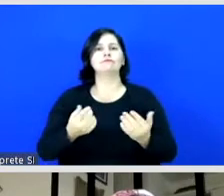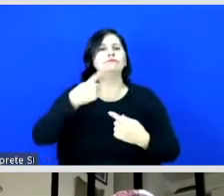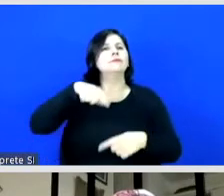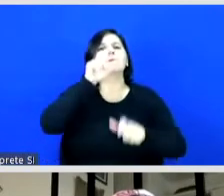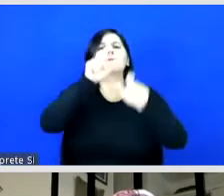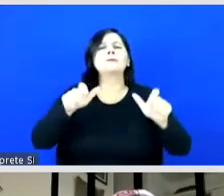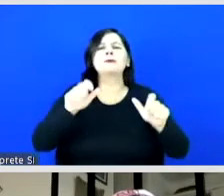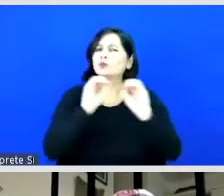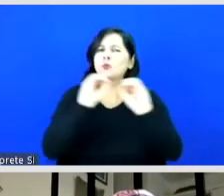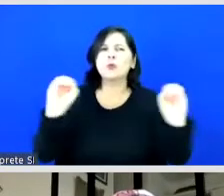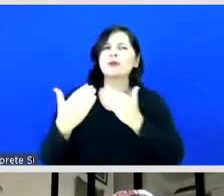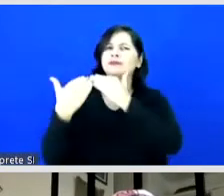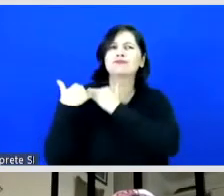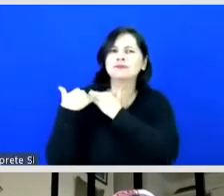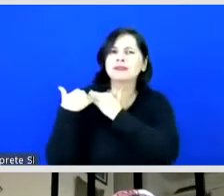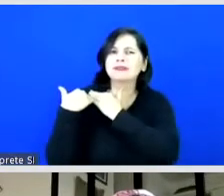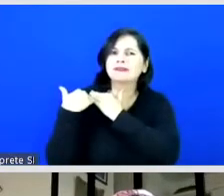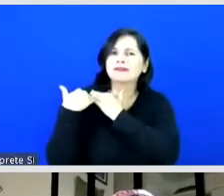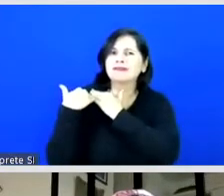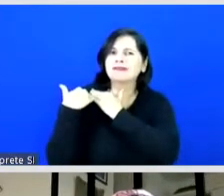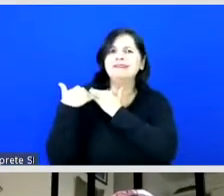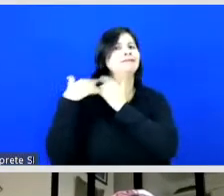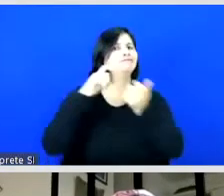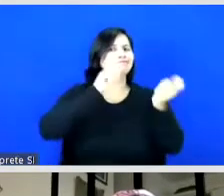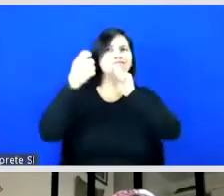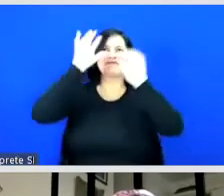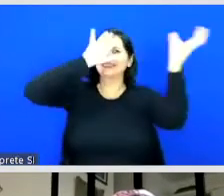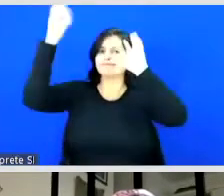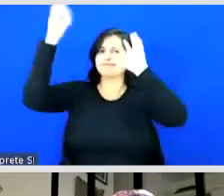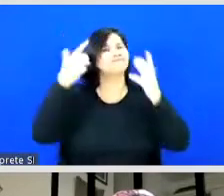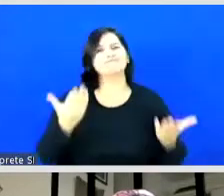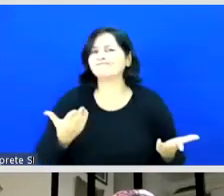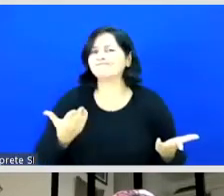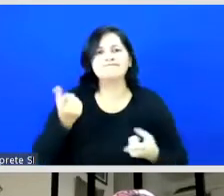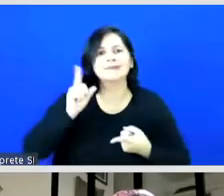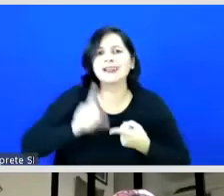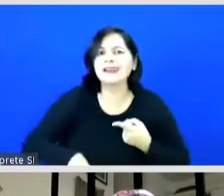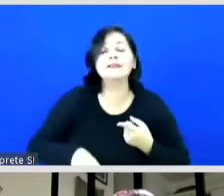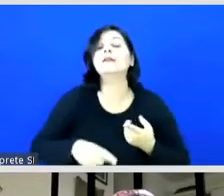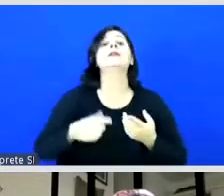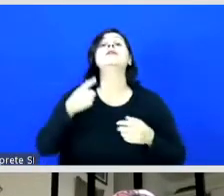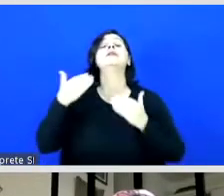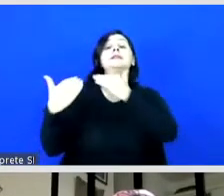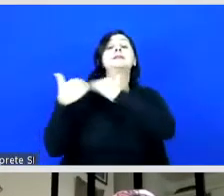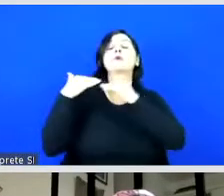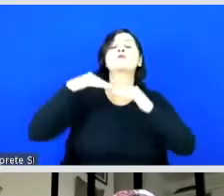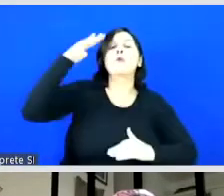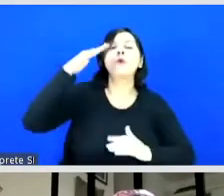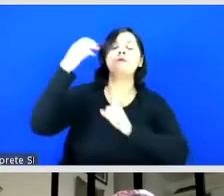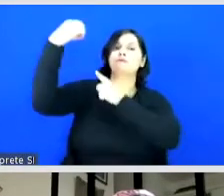all levels because of different social roles. Thirdly, the children remind us of the intergenerational